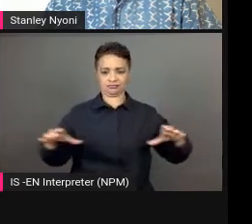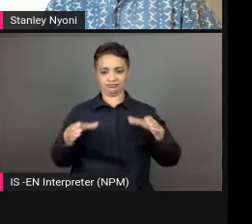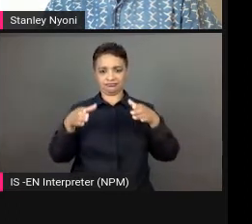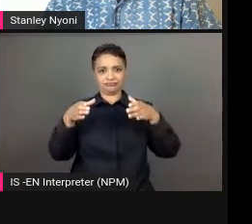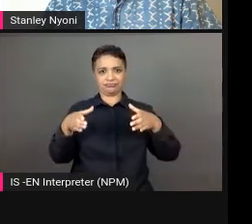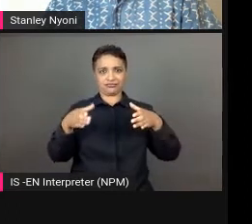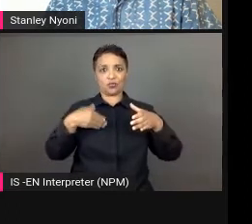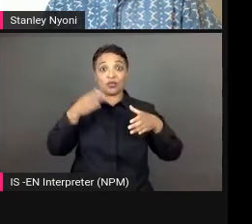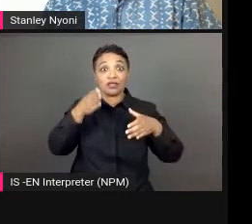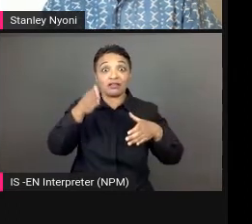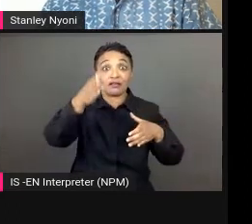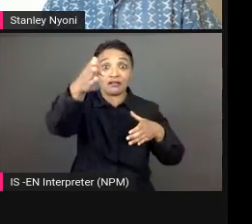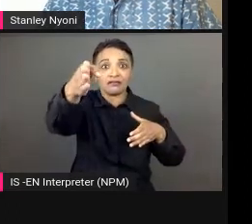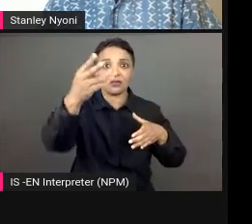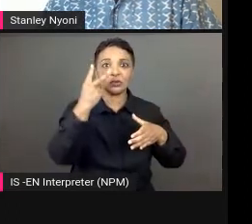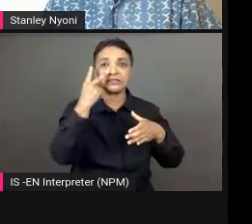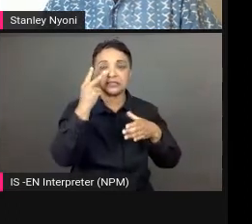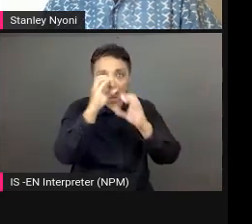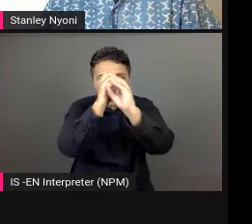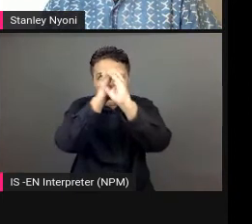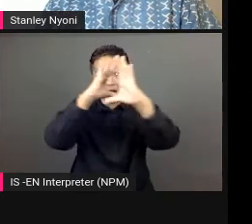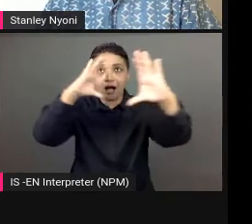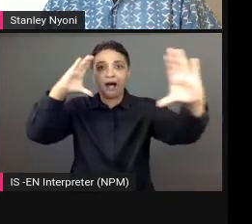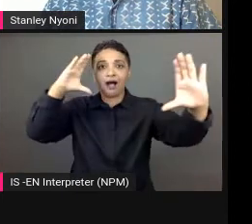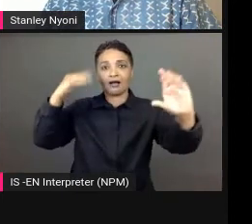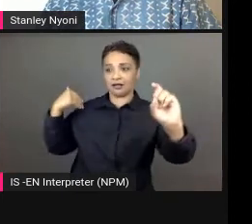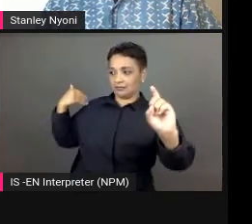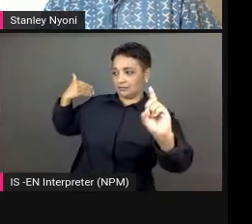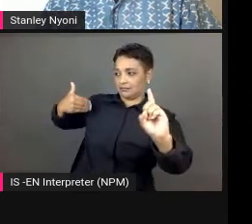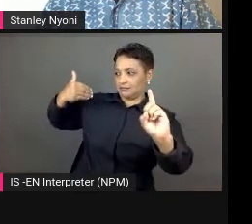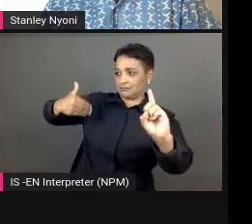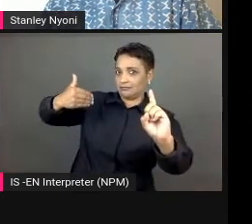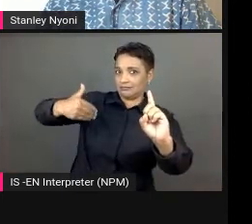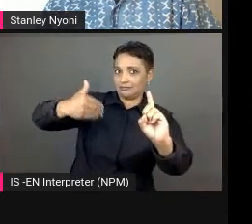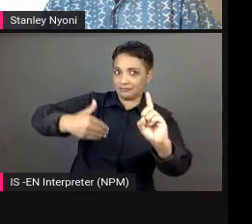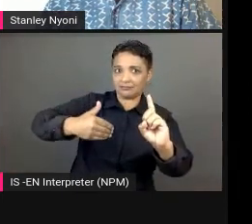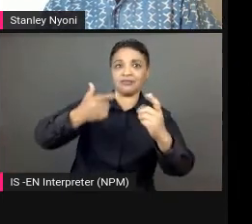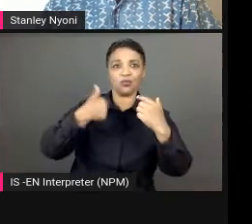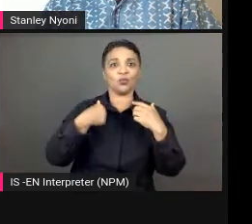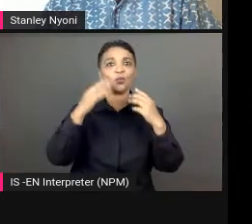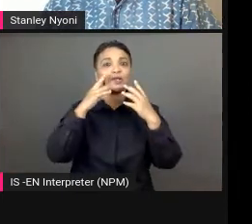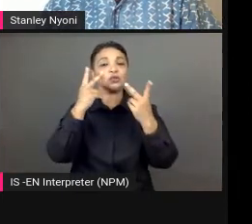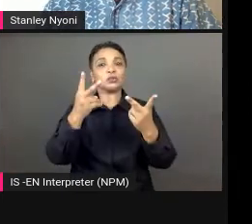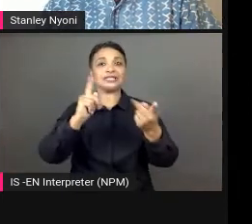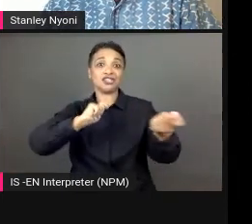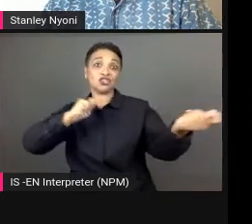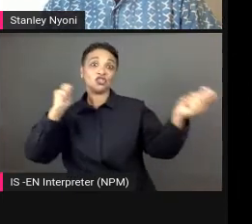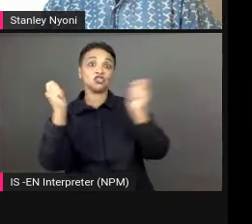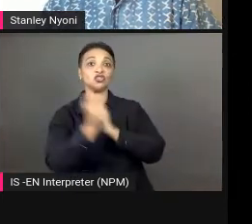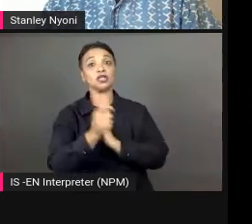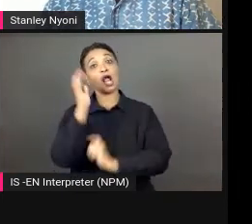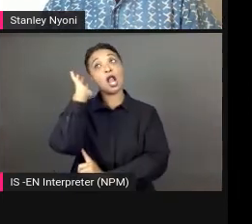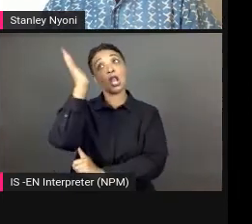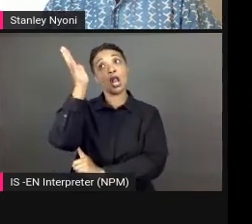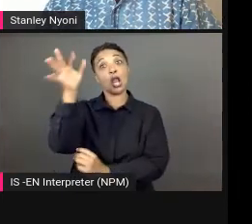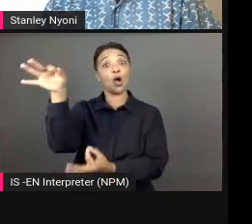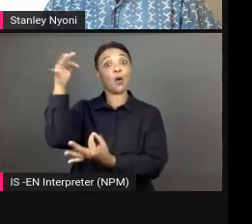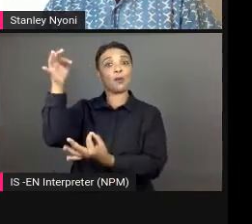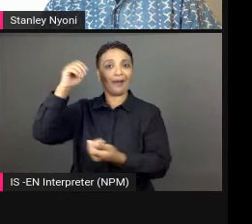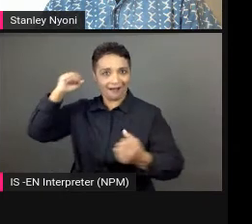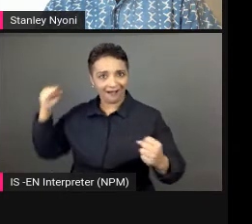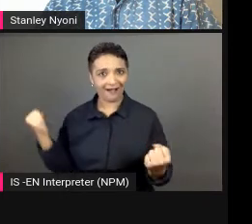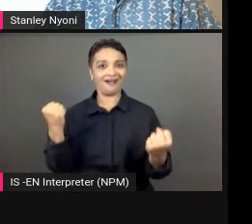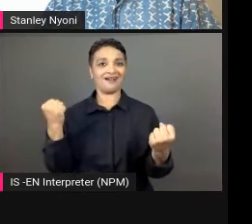on what we have had over the previous days, and to focus on turning rhetoric into actions. How can we